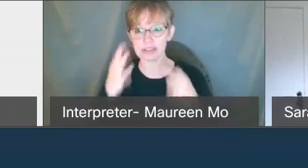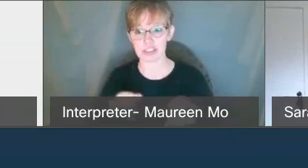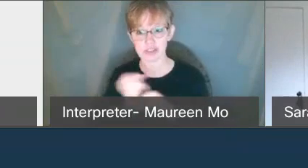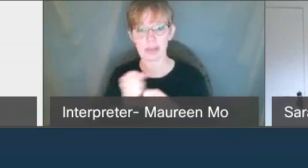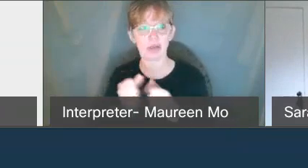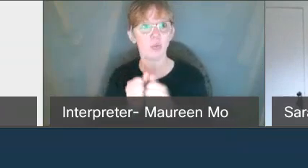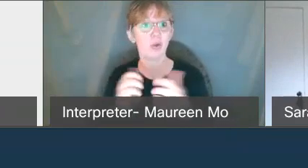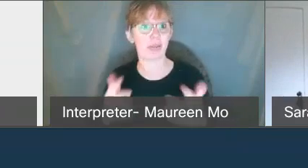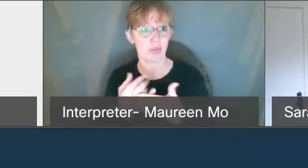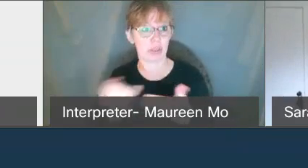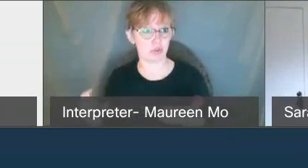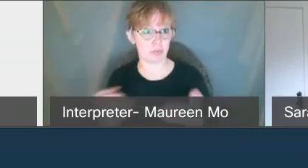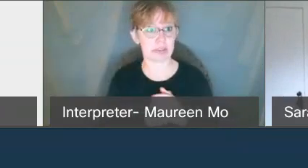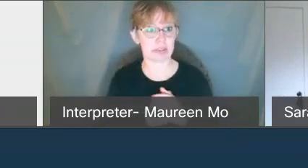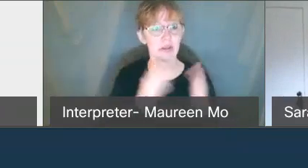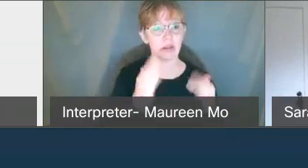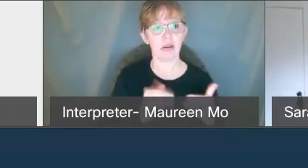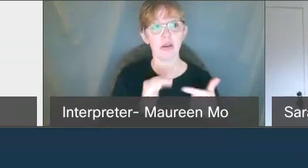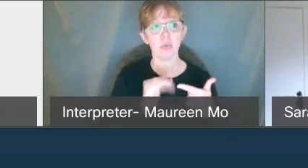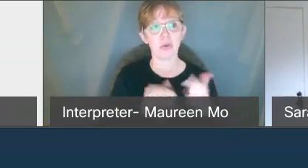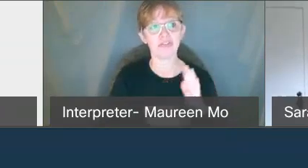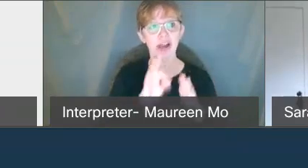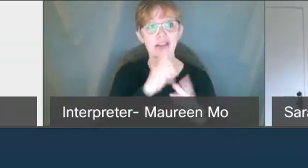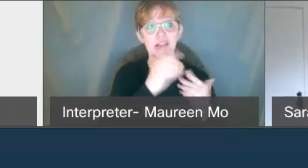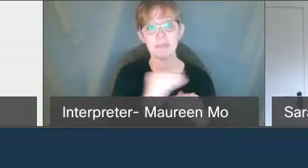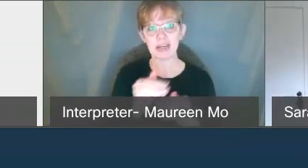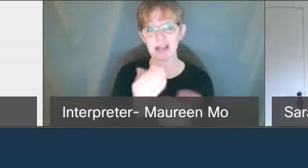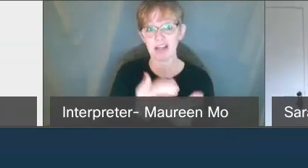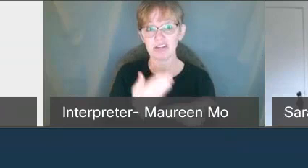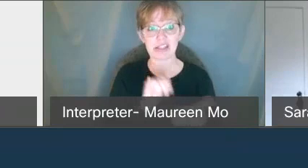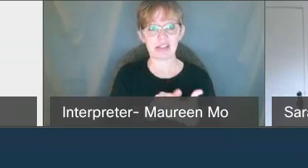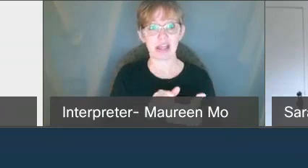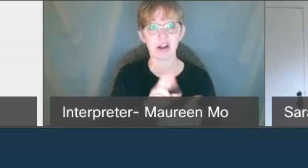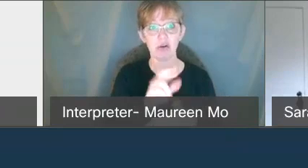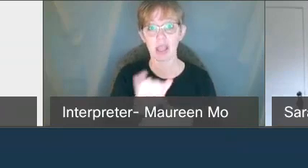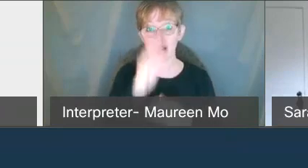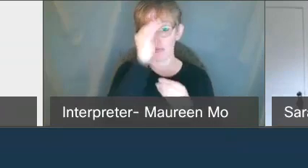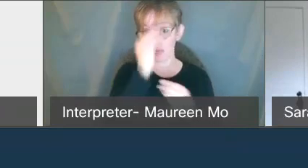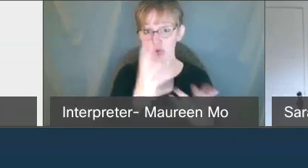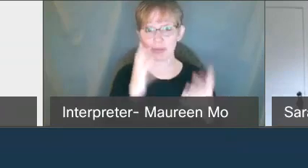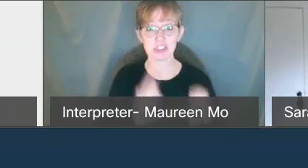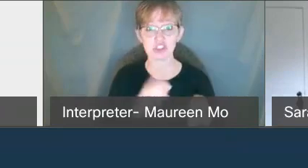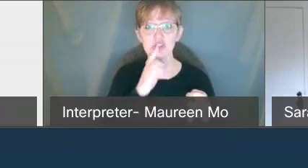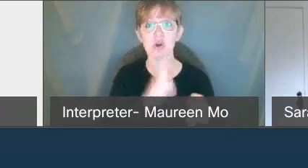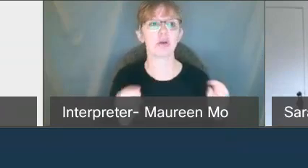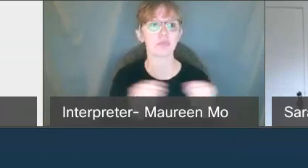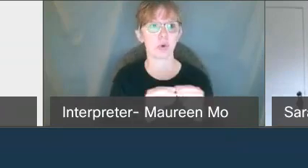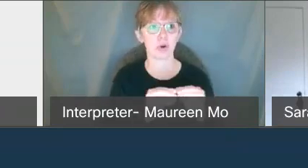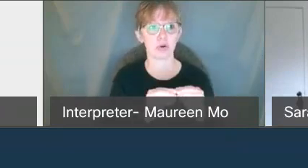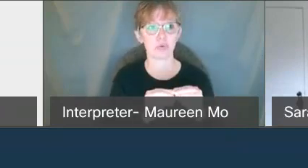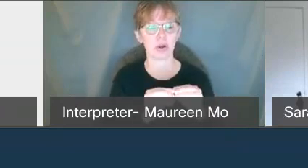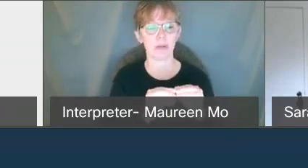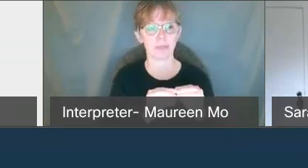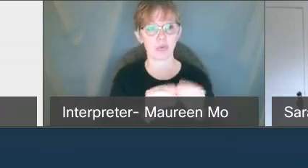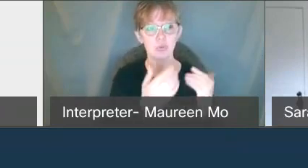informed decisions are more restrictive specifically for people of color than decisions about them that are not informed by risk assessment instruments.